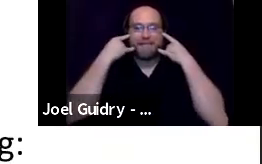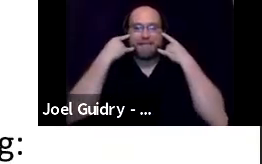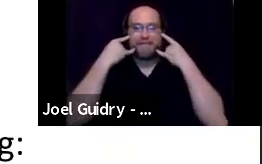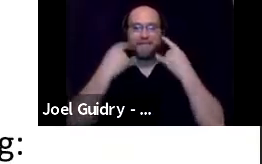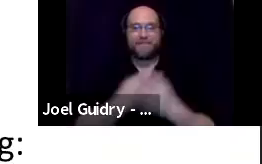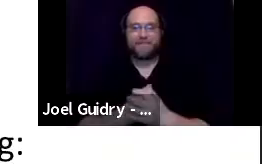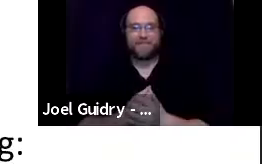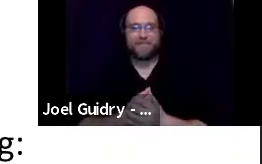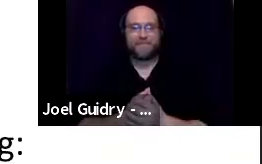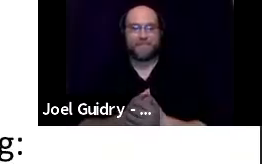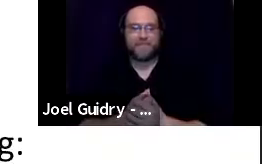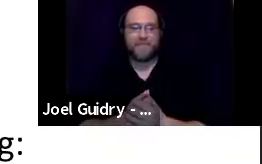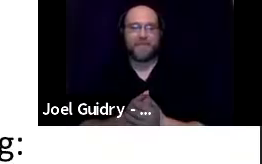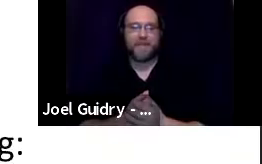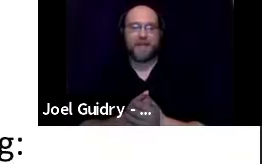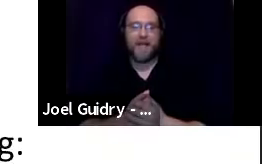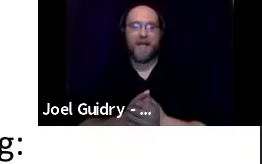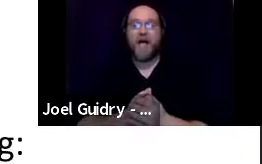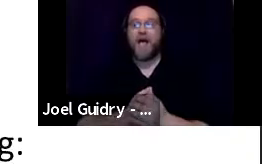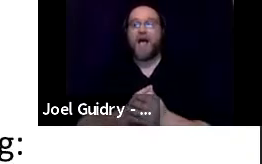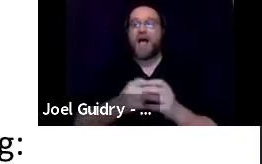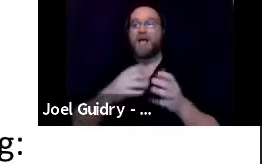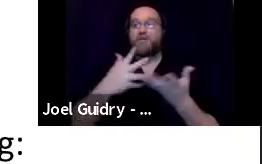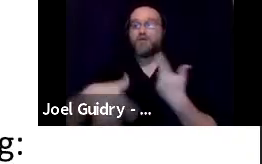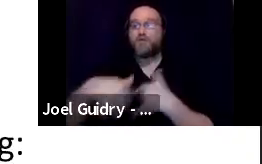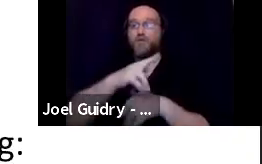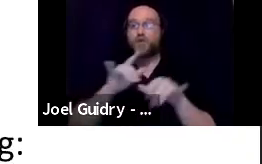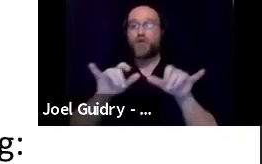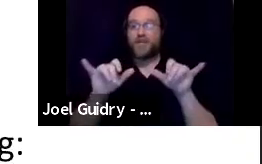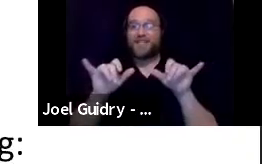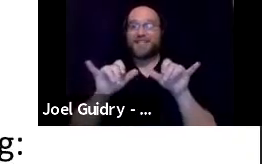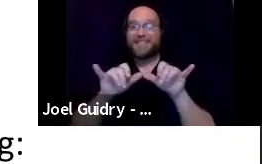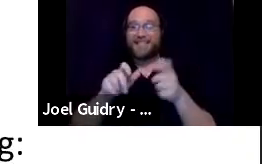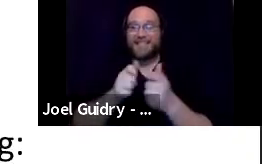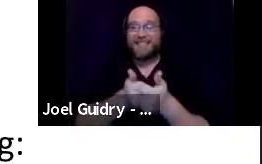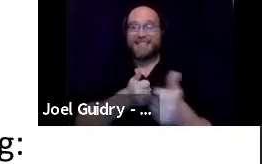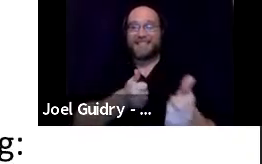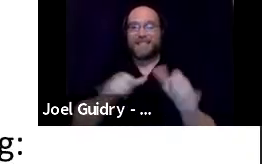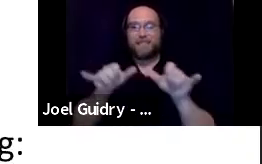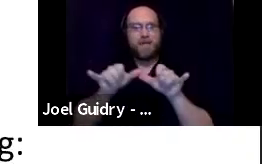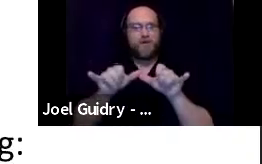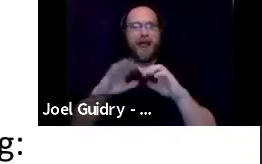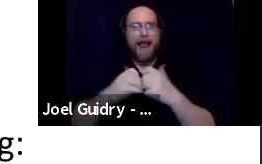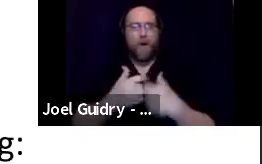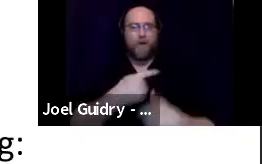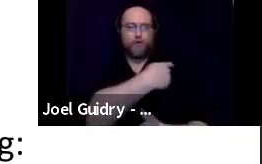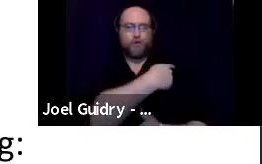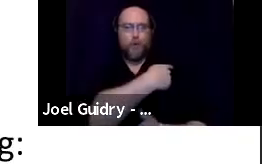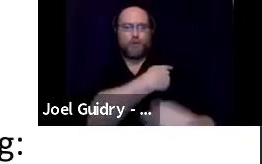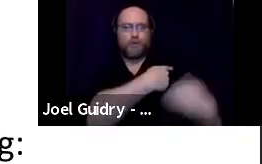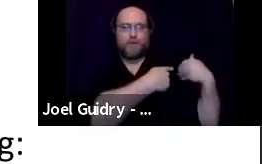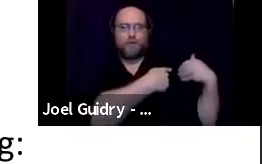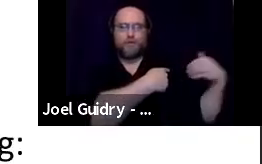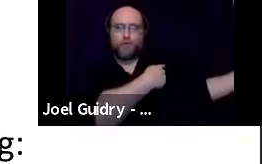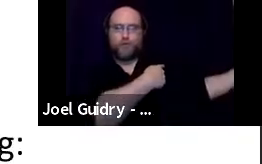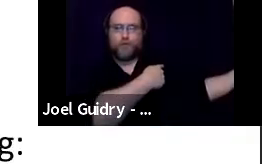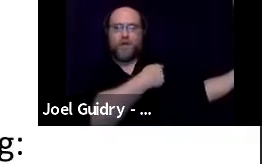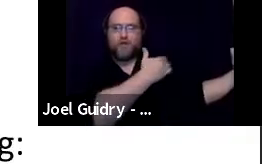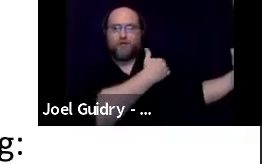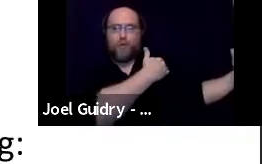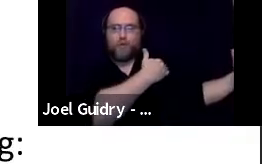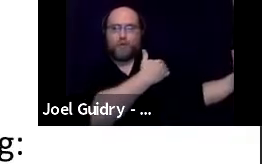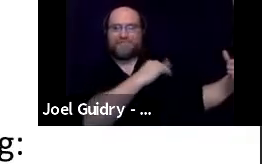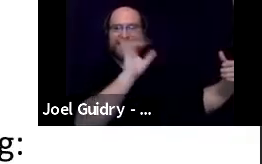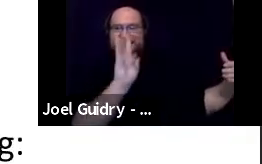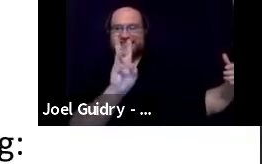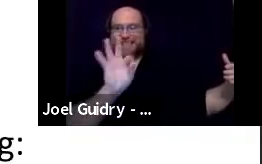is measured shoulder to shoulder according to the CDC. And some school districts, when they're setting up classrooms, might find it saves a